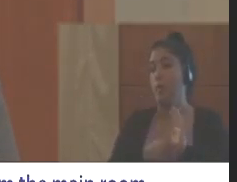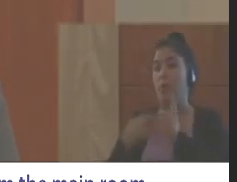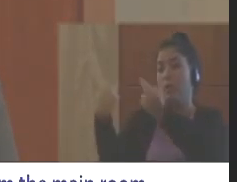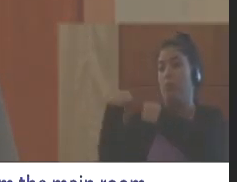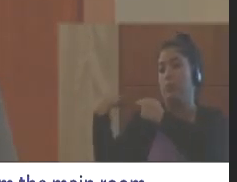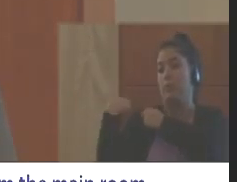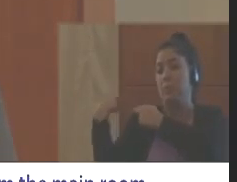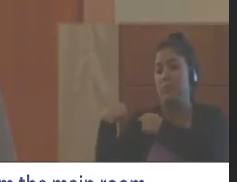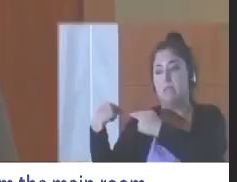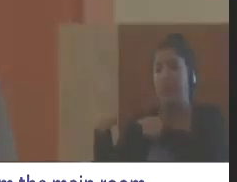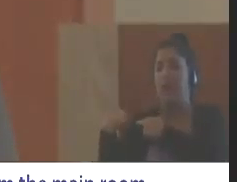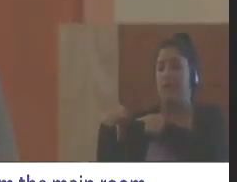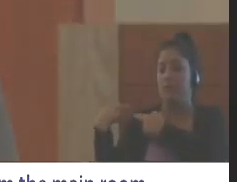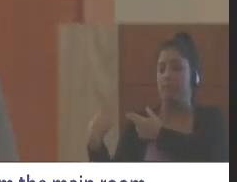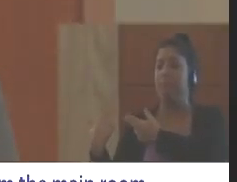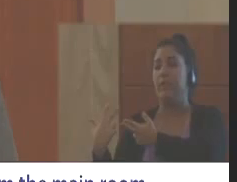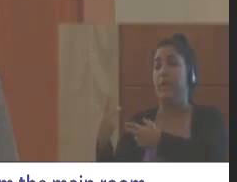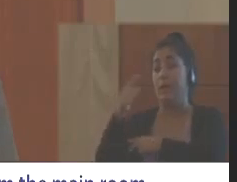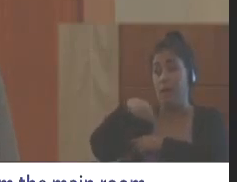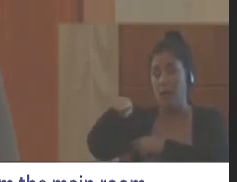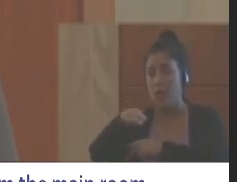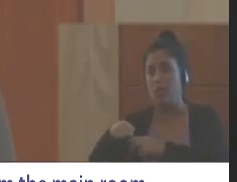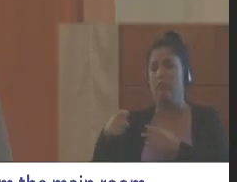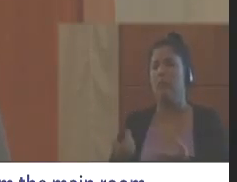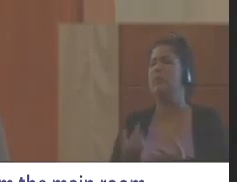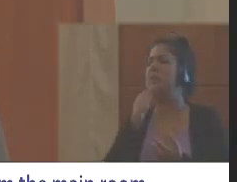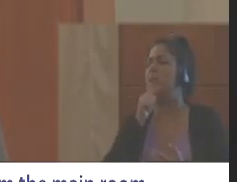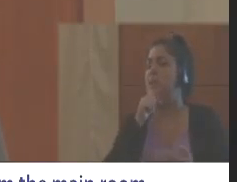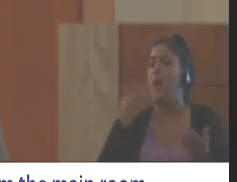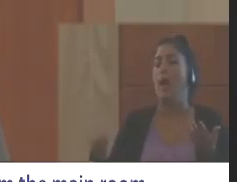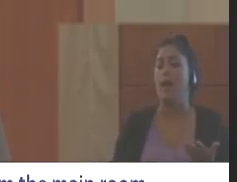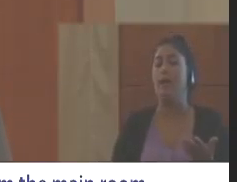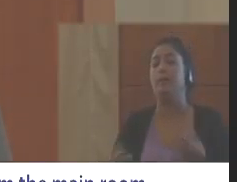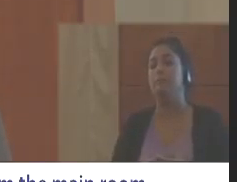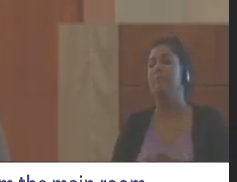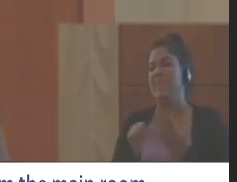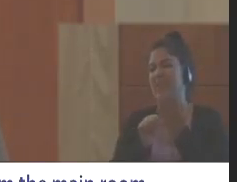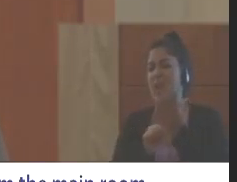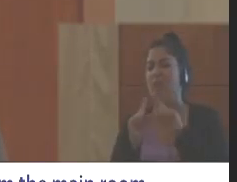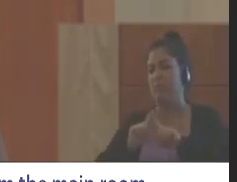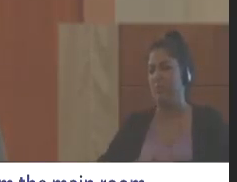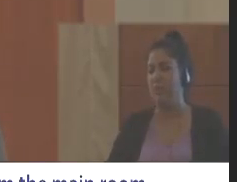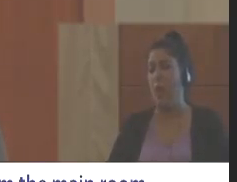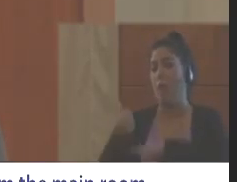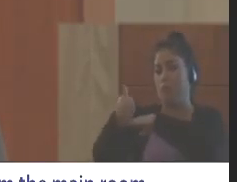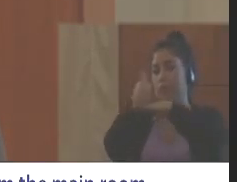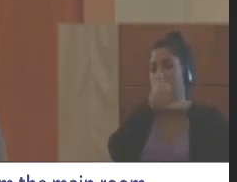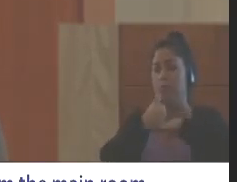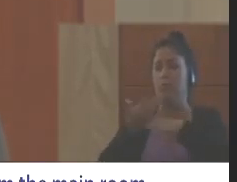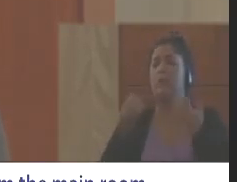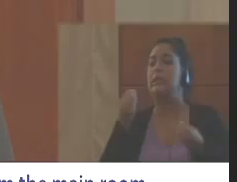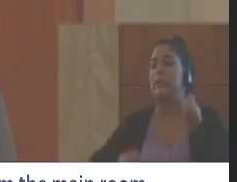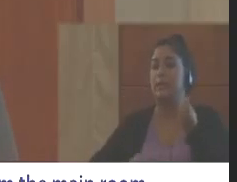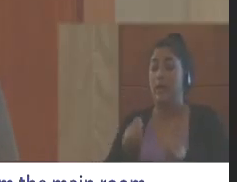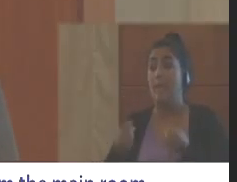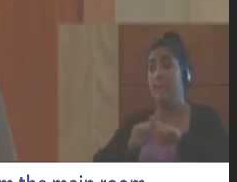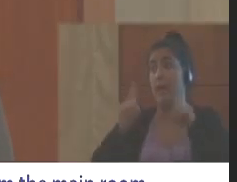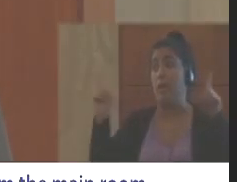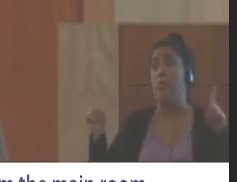institution in charge of civil defense, preparedness, and attention to defense was working on a regulatory